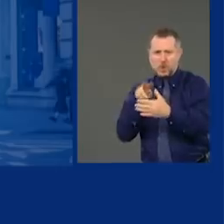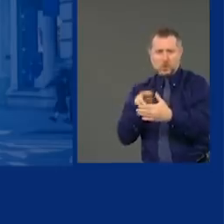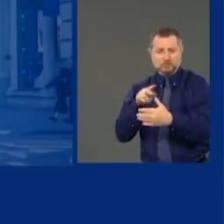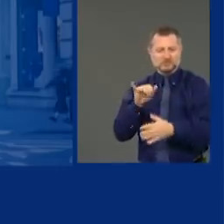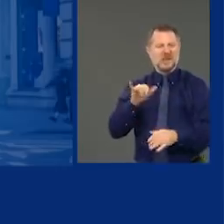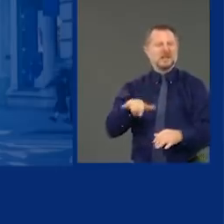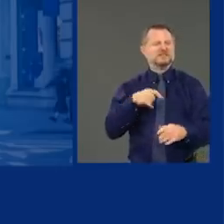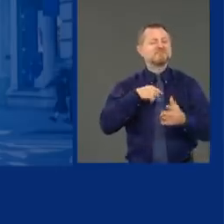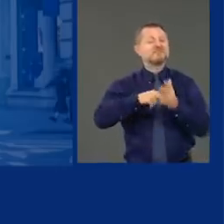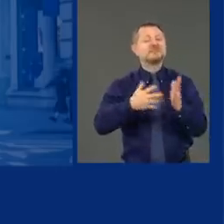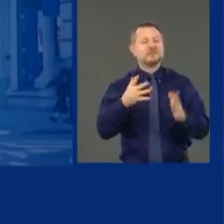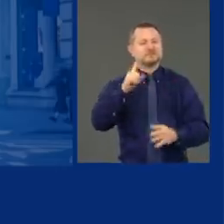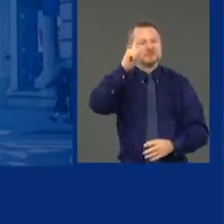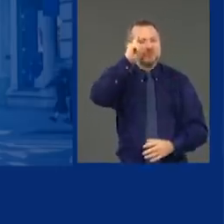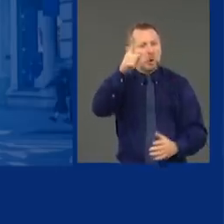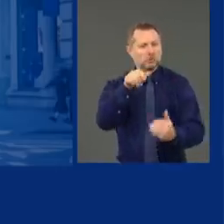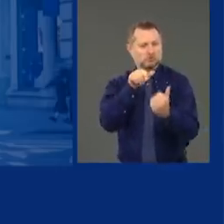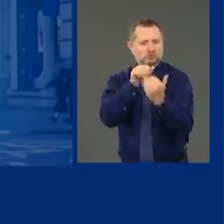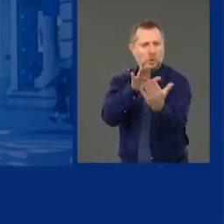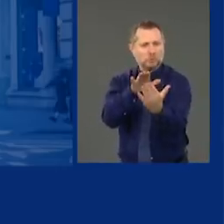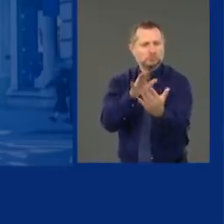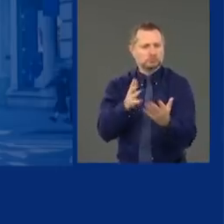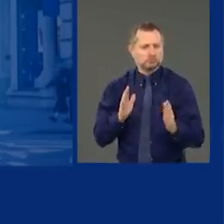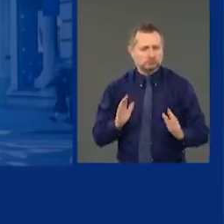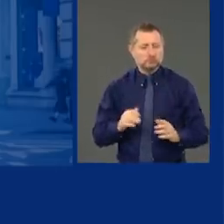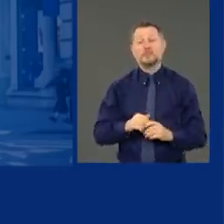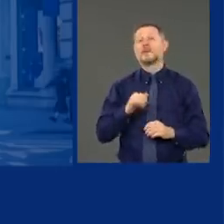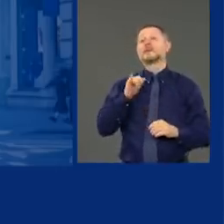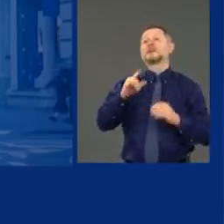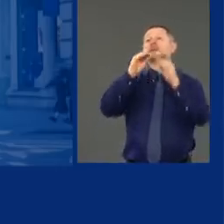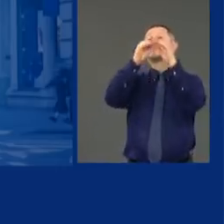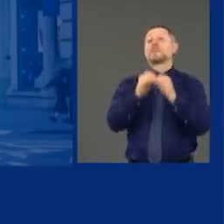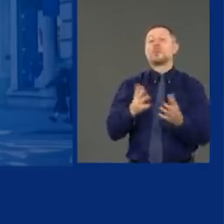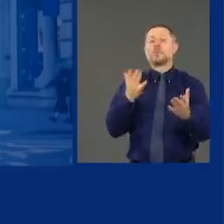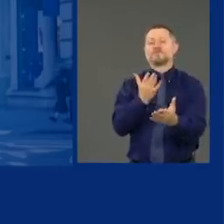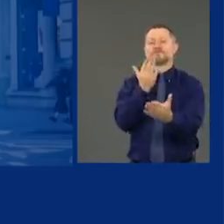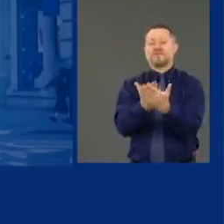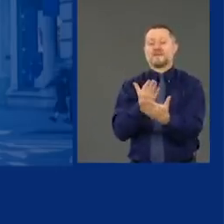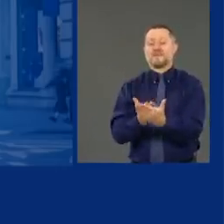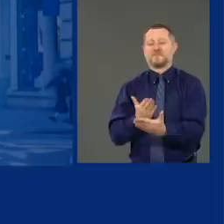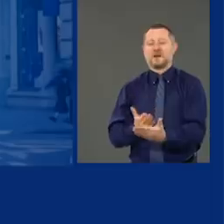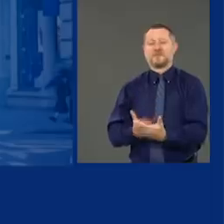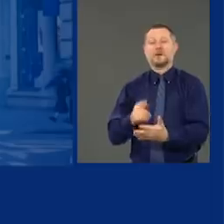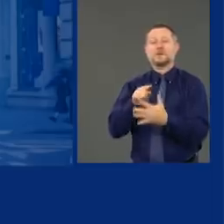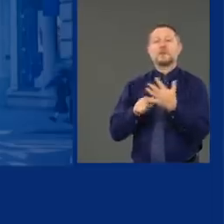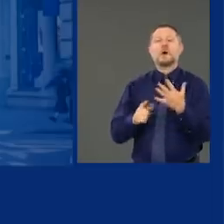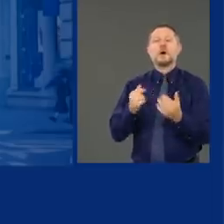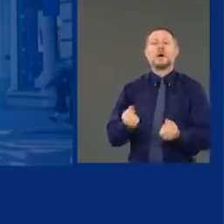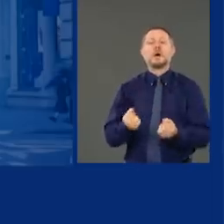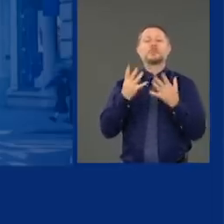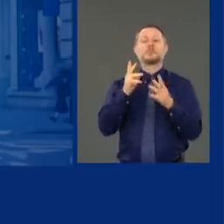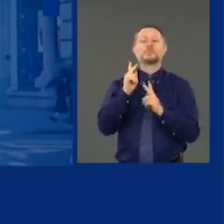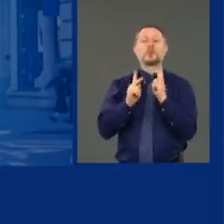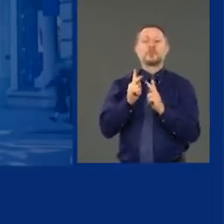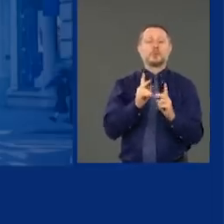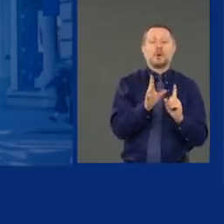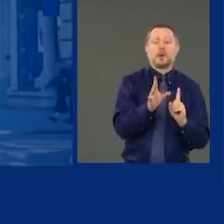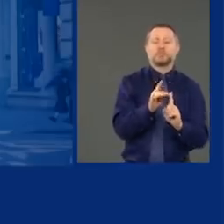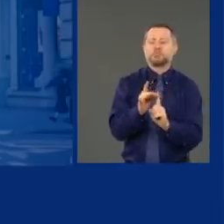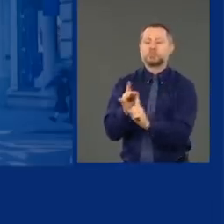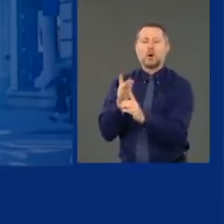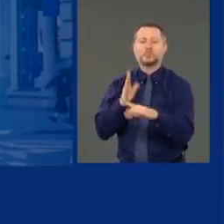smart. What were the metrics? We're going to start to open the valve, watch the diagnostic testing rate, watch